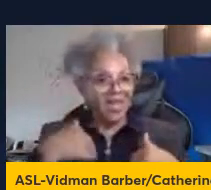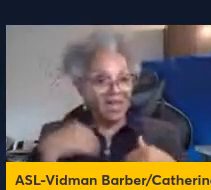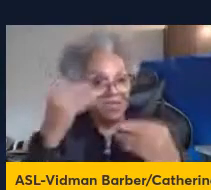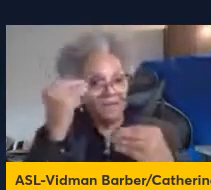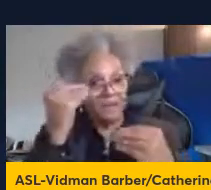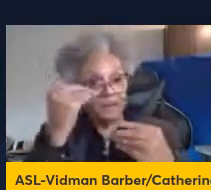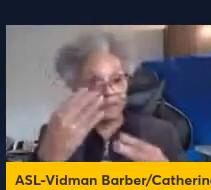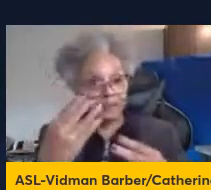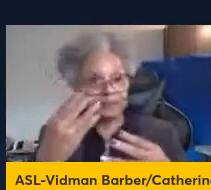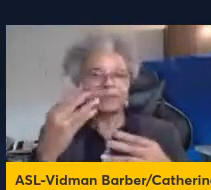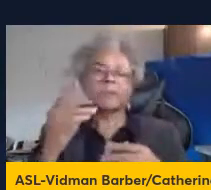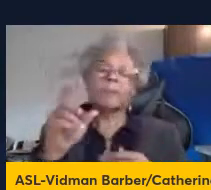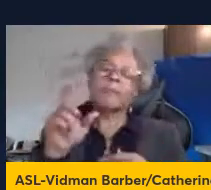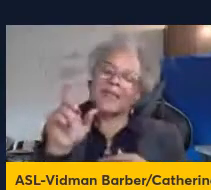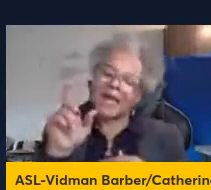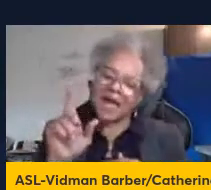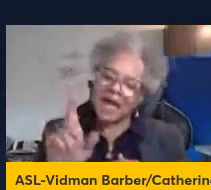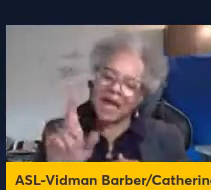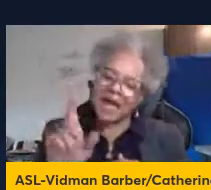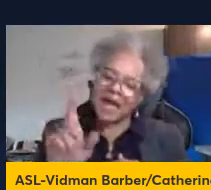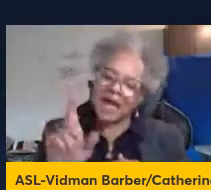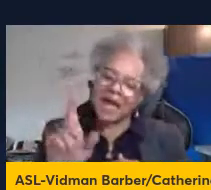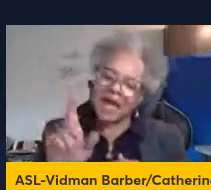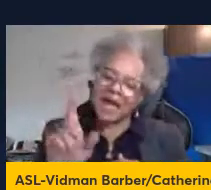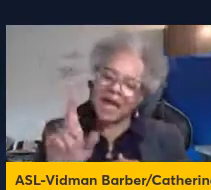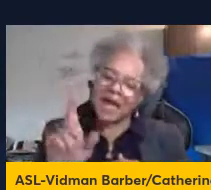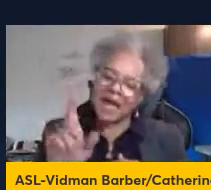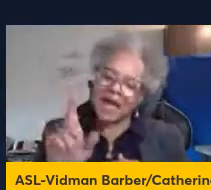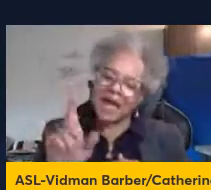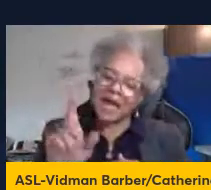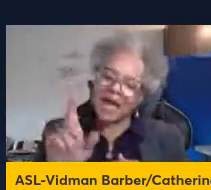be reviewed and assessed and